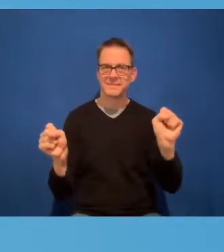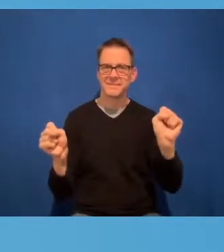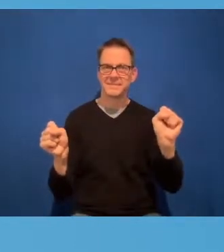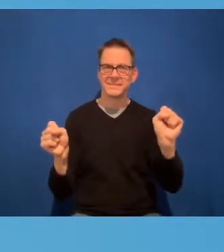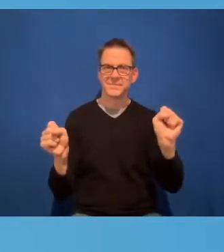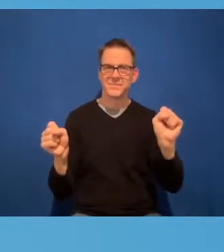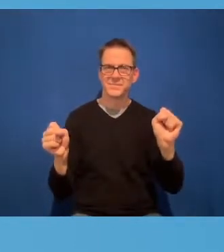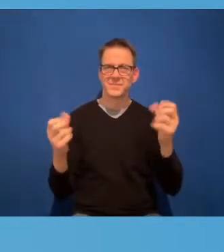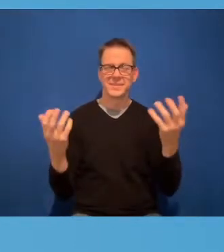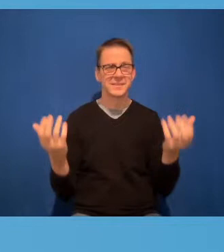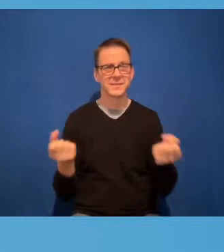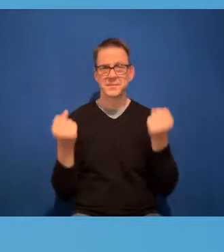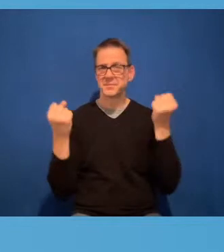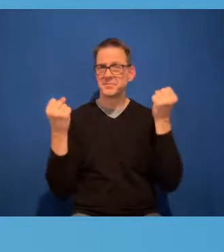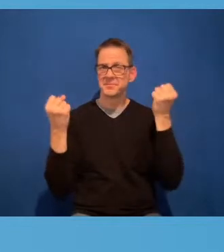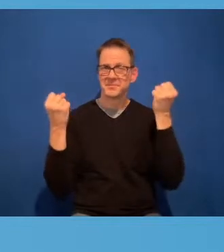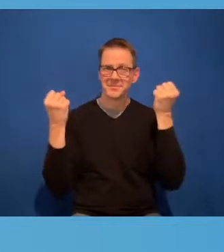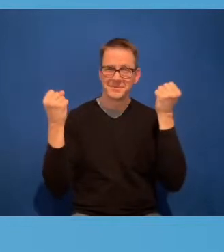There's so many